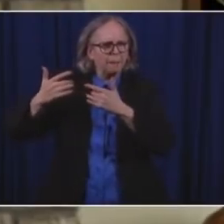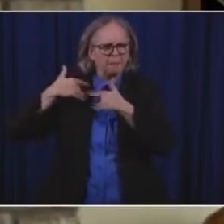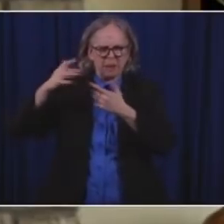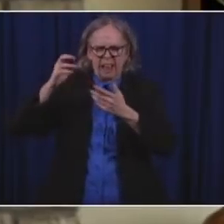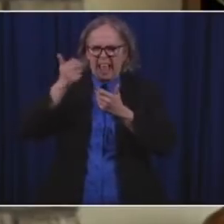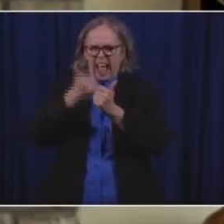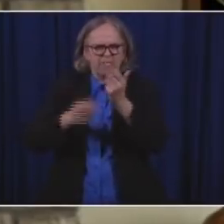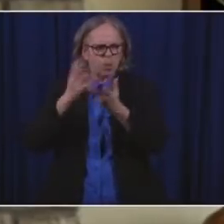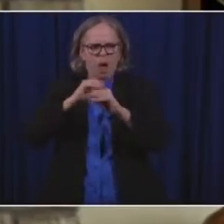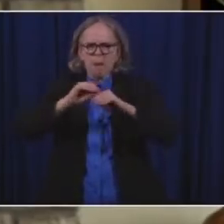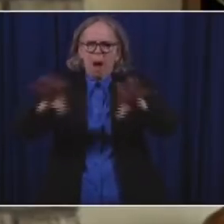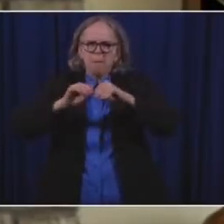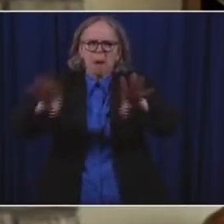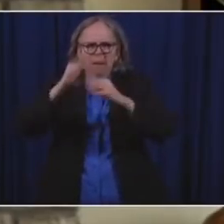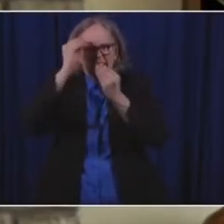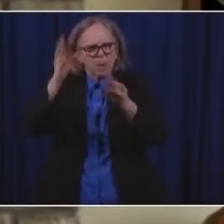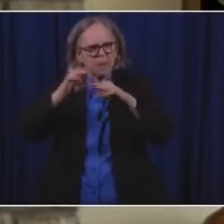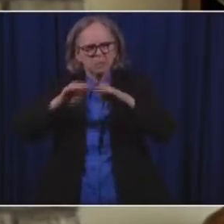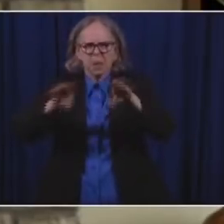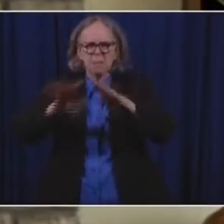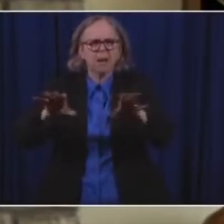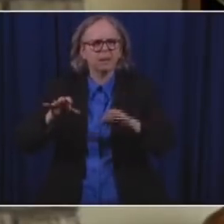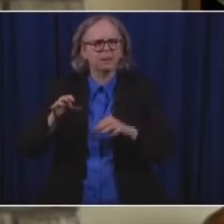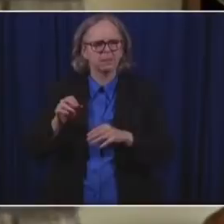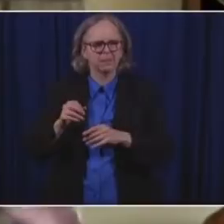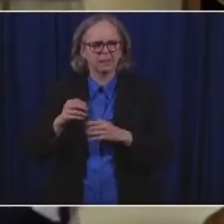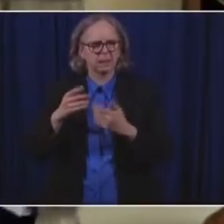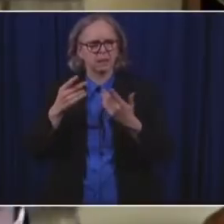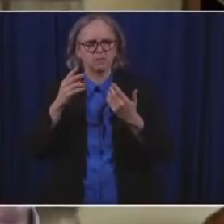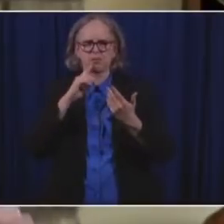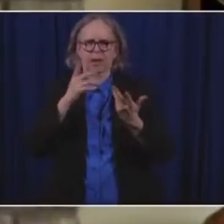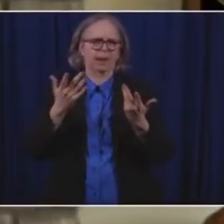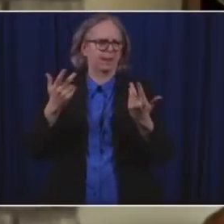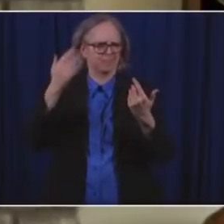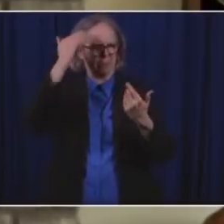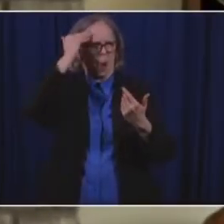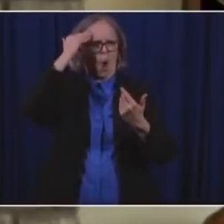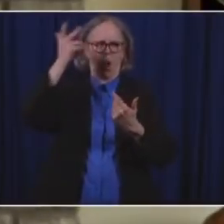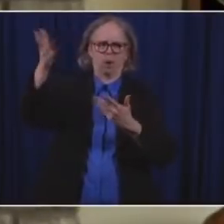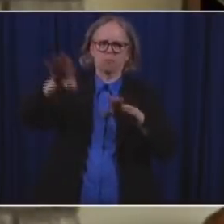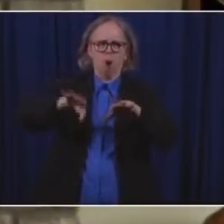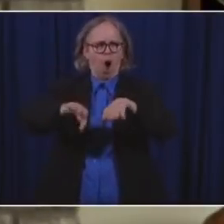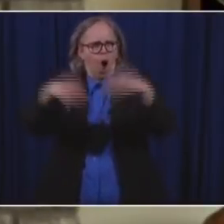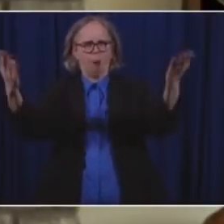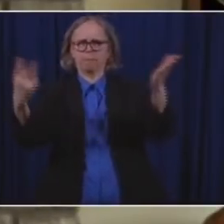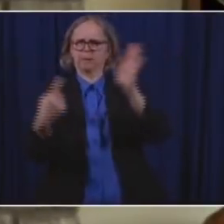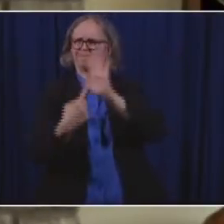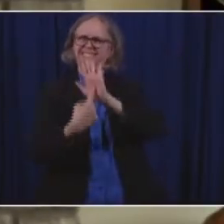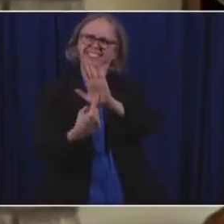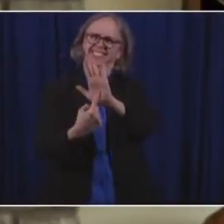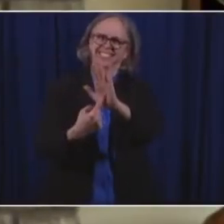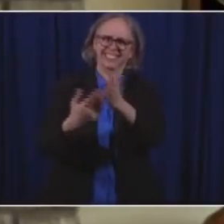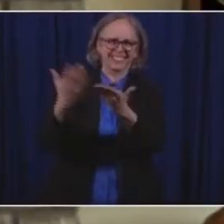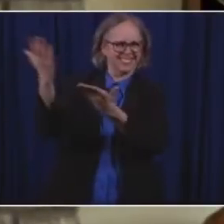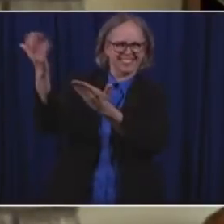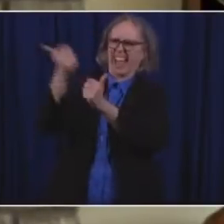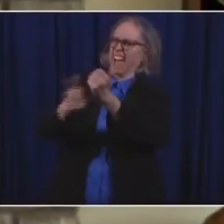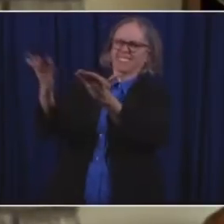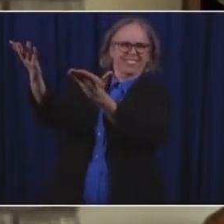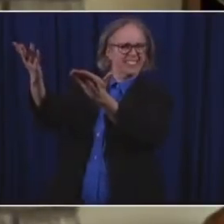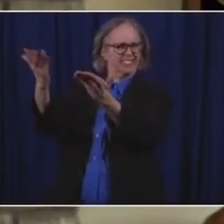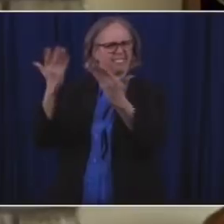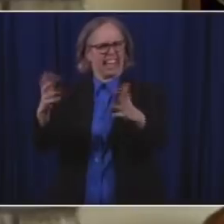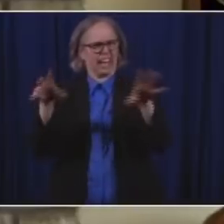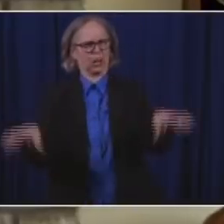most famous, most open, most spotlighted review, I suppose, by the CDC,